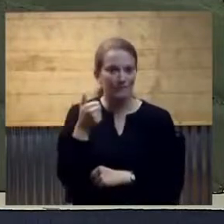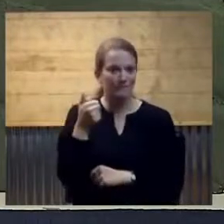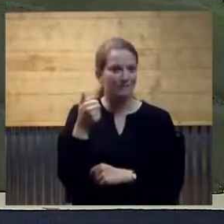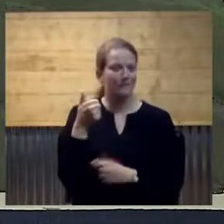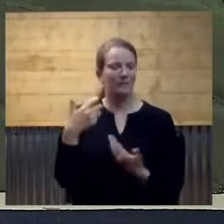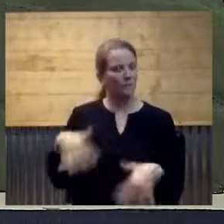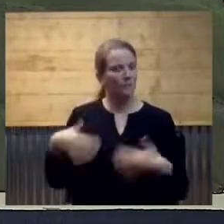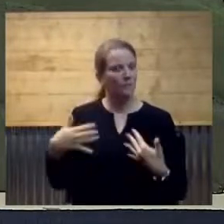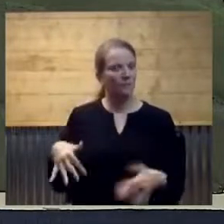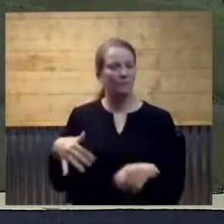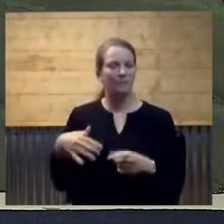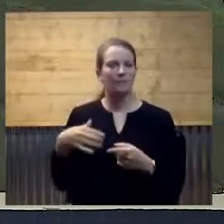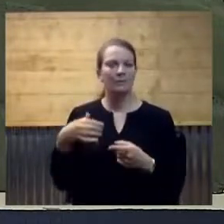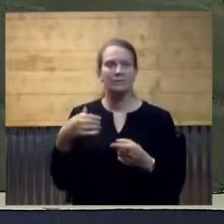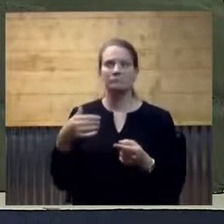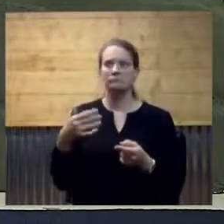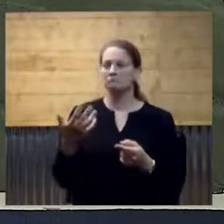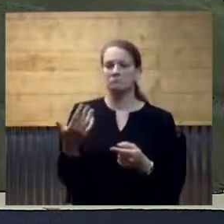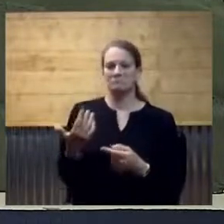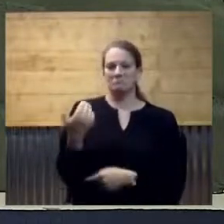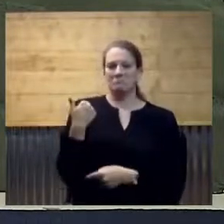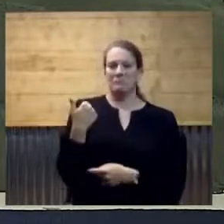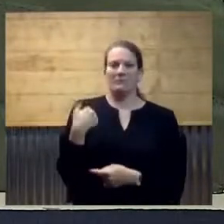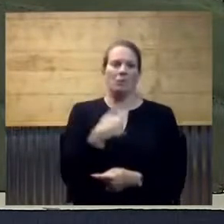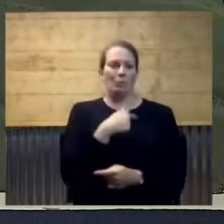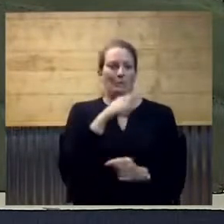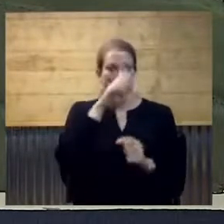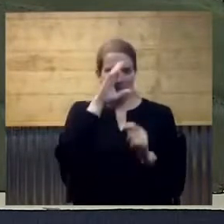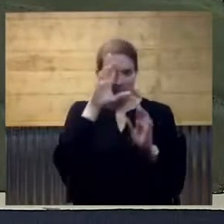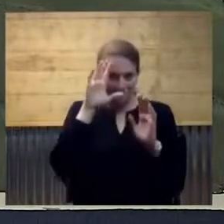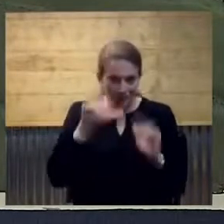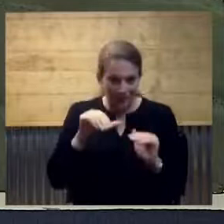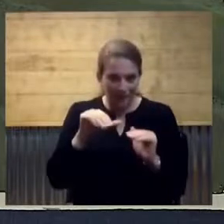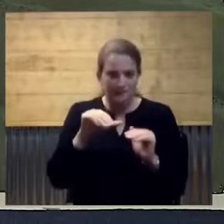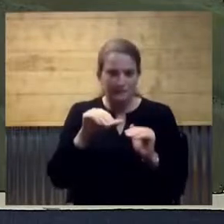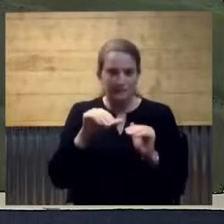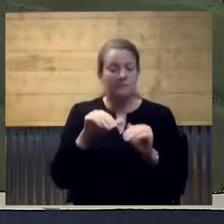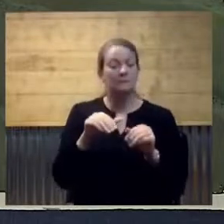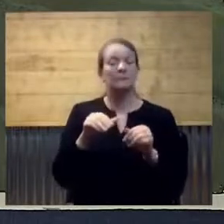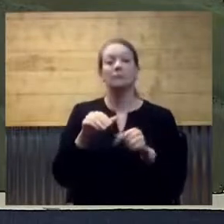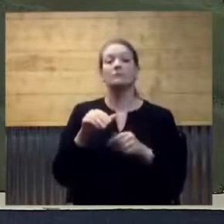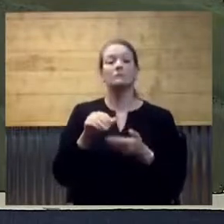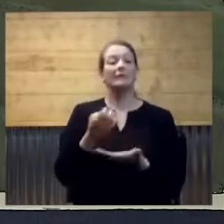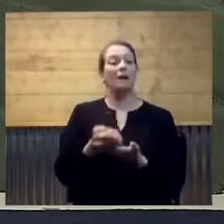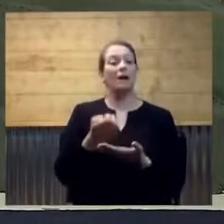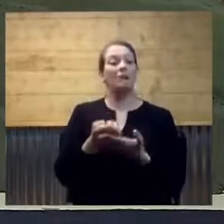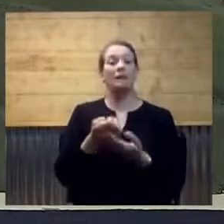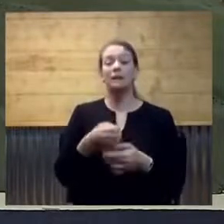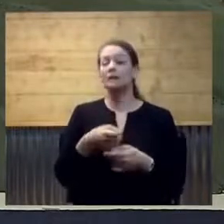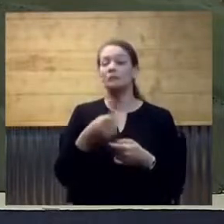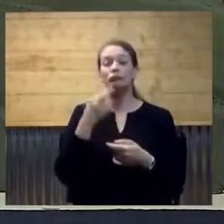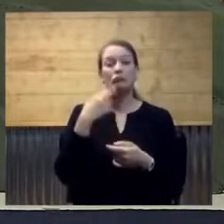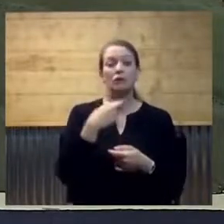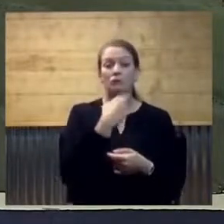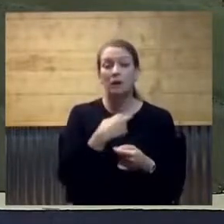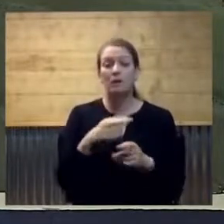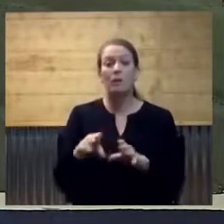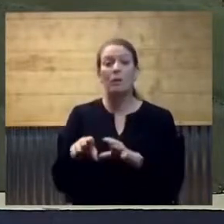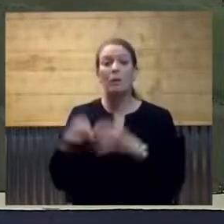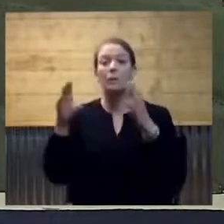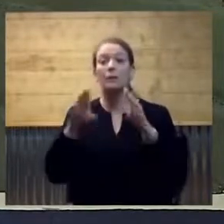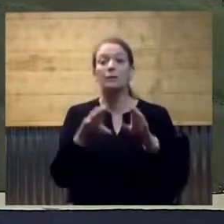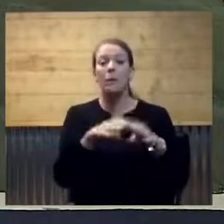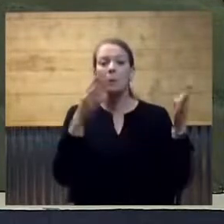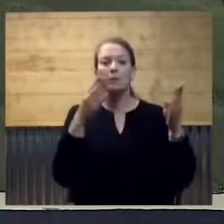had expected an increase upon the reopenings, just by the simple reason